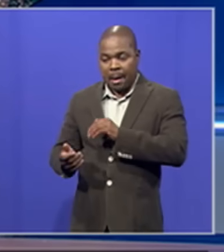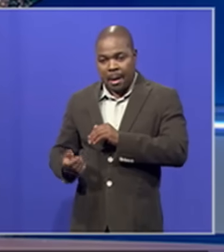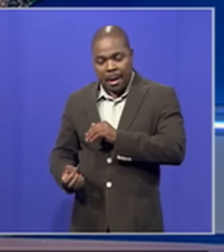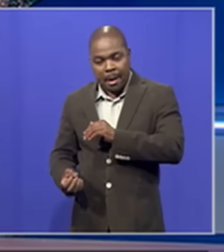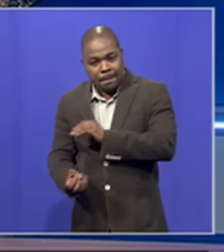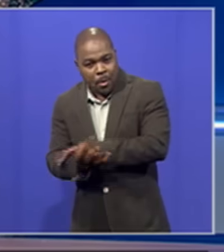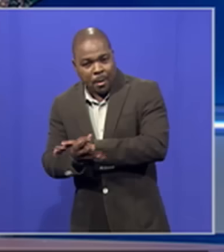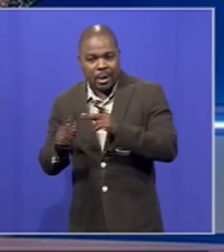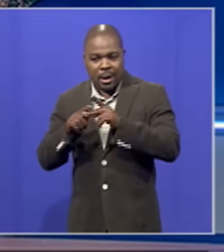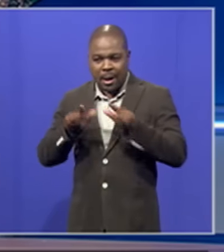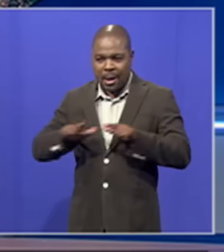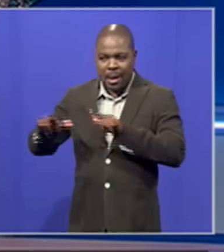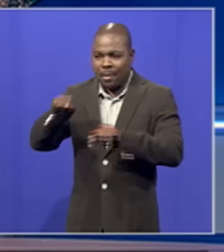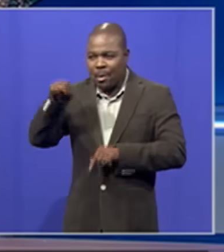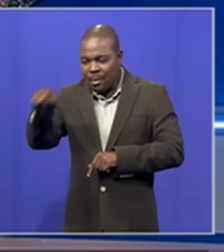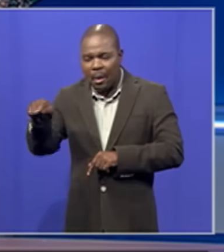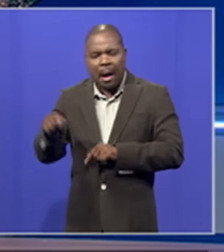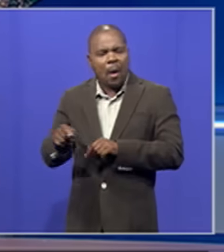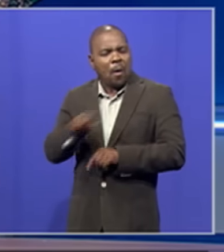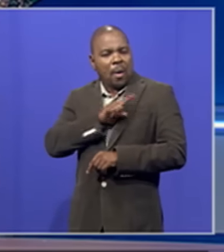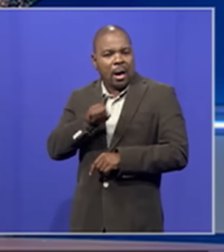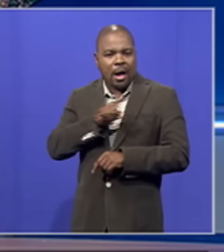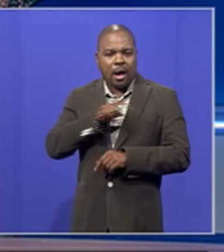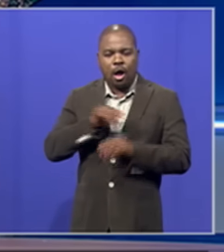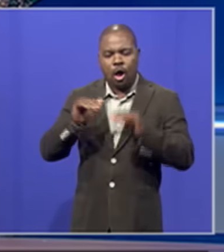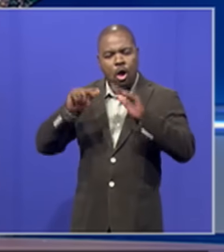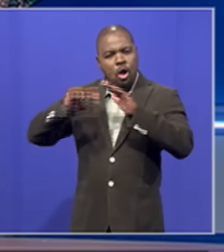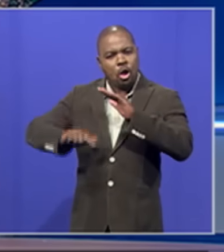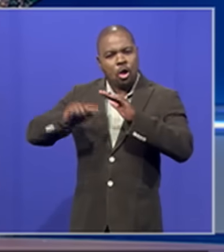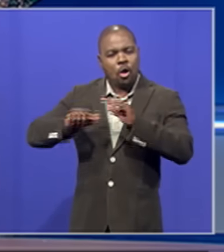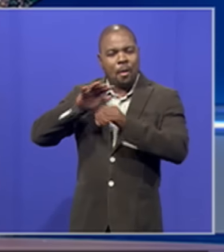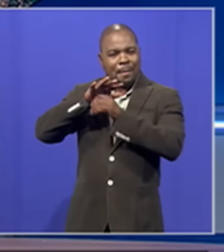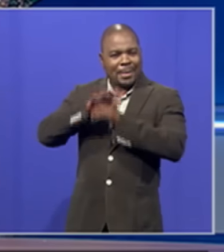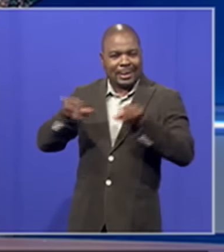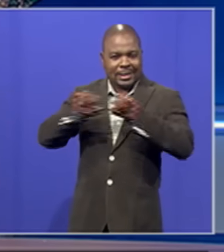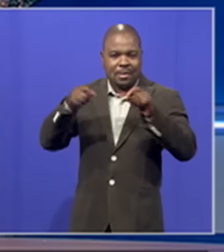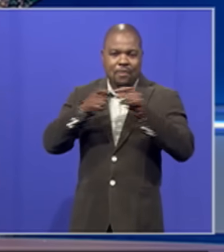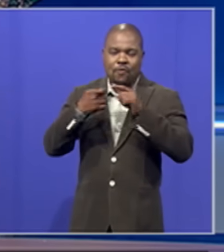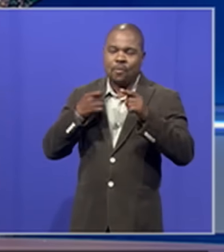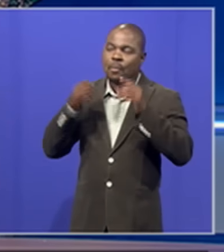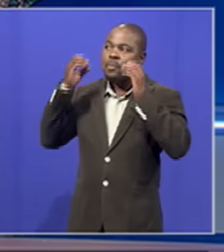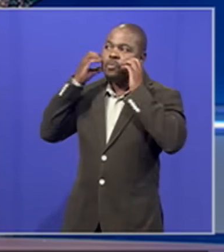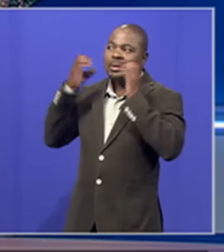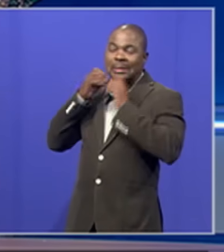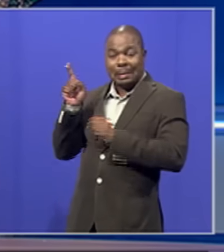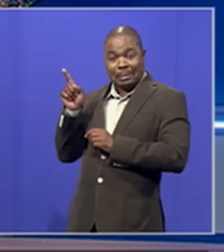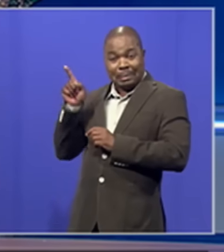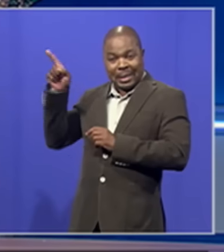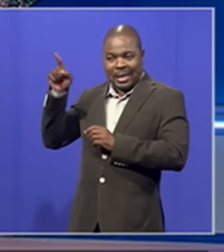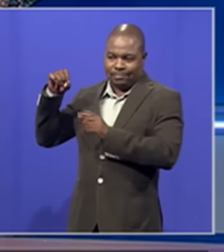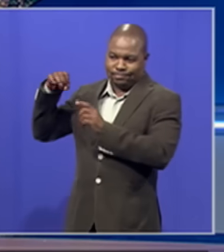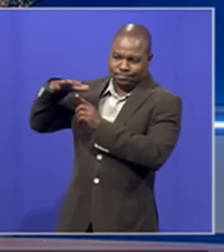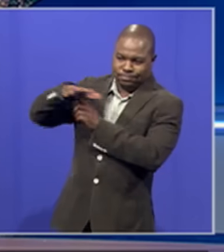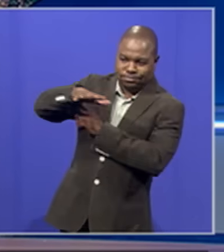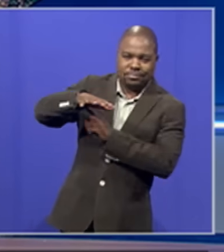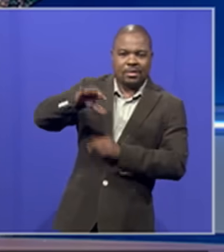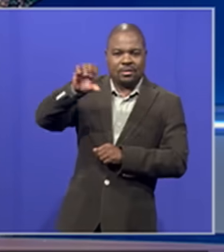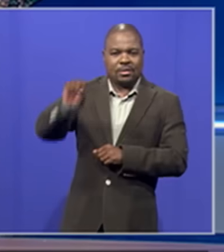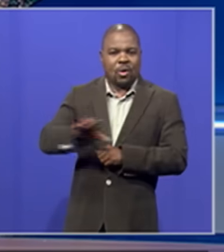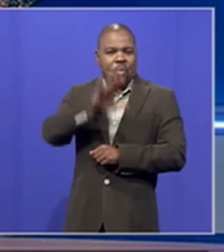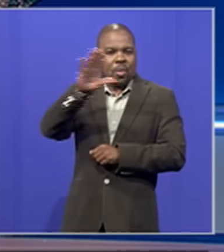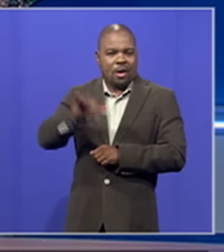tše di khosa ke lower pressure system ye e leng ko Mozambique ke ena khosang mathata a re a bonang a